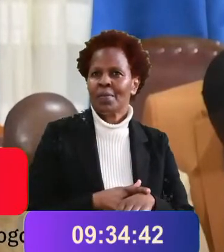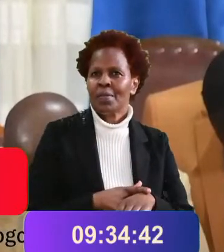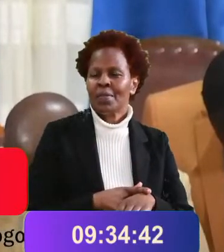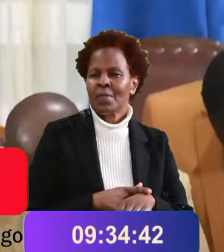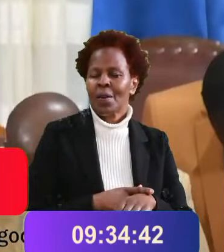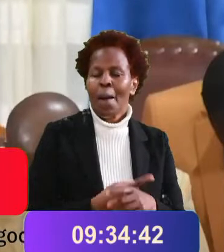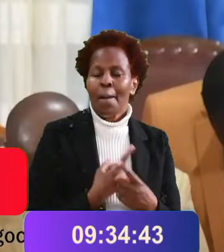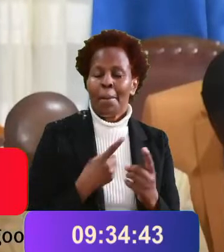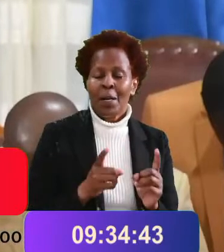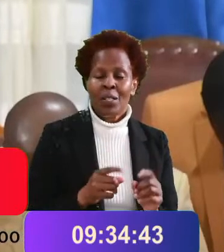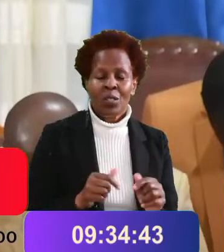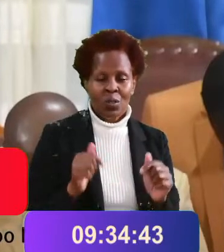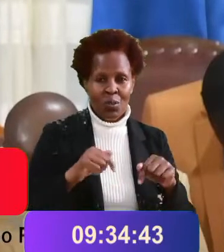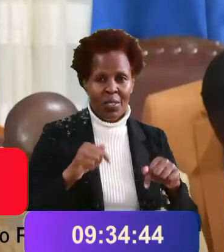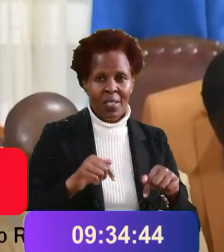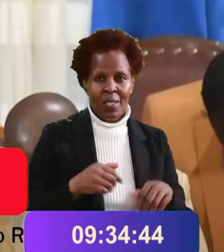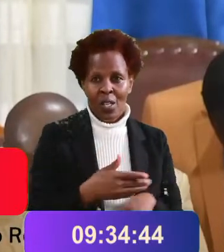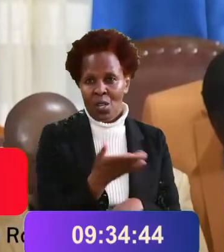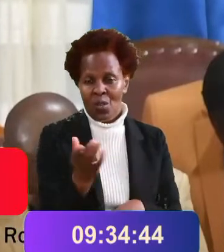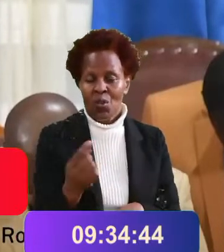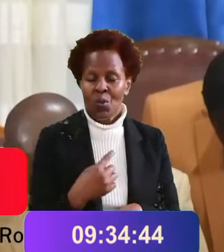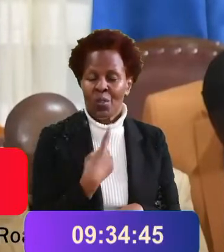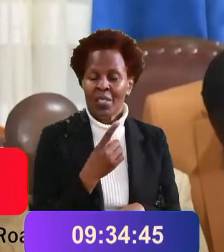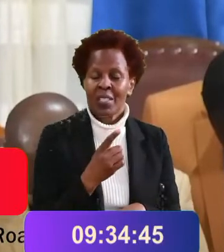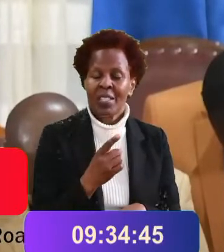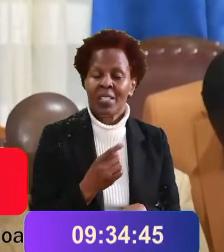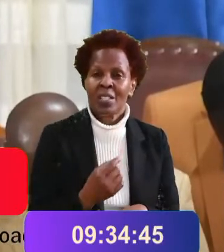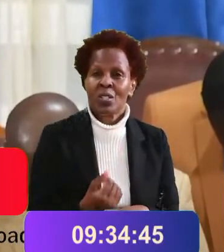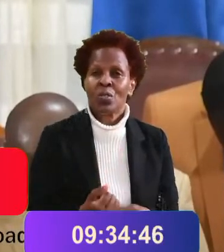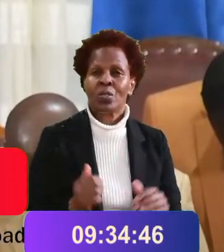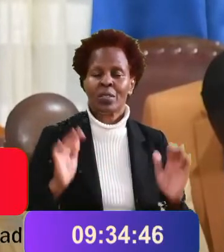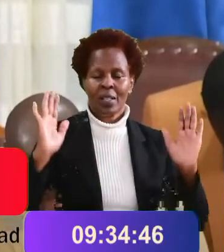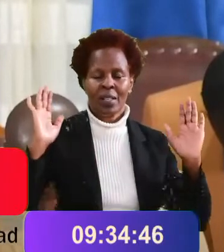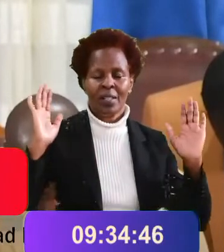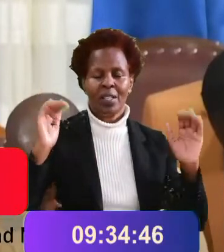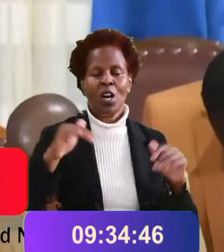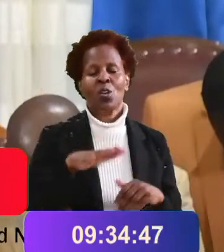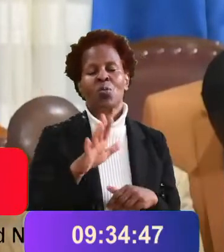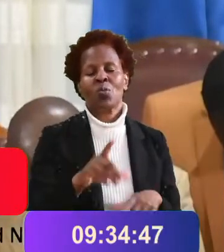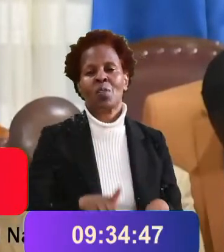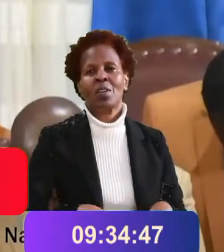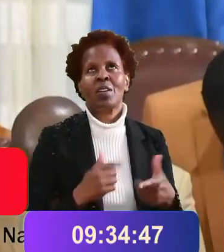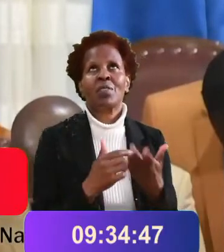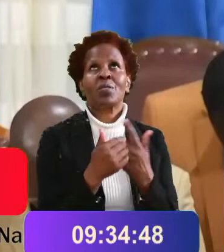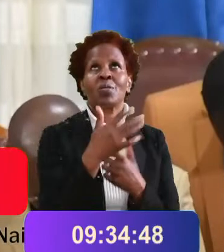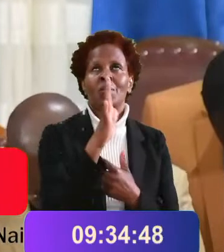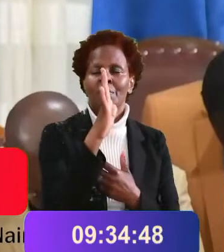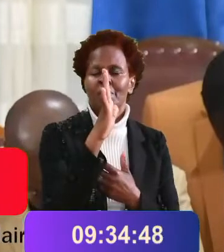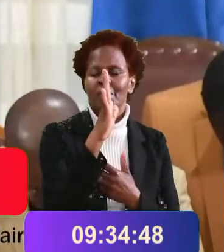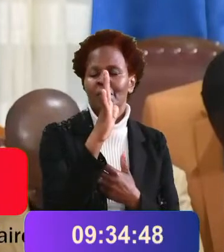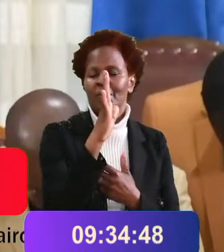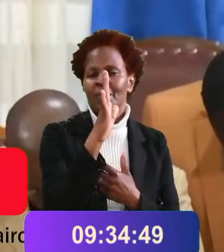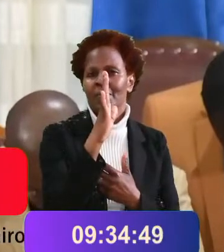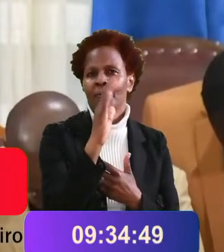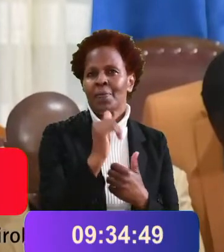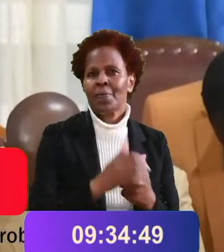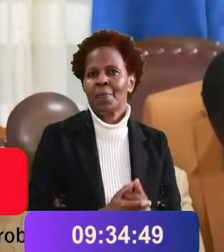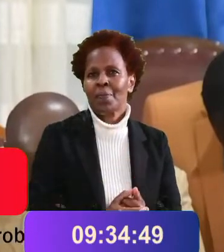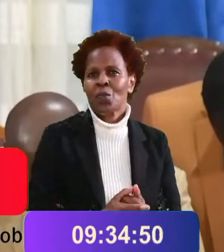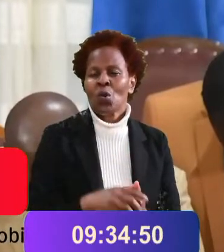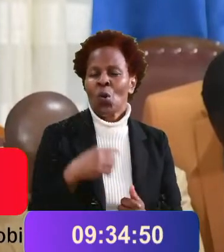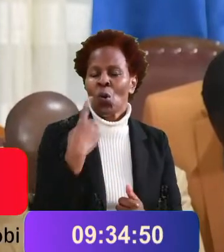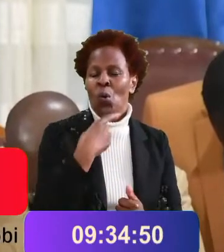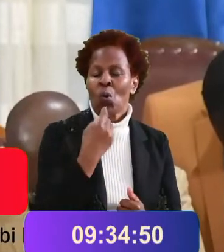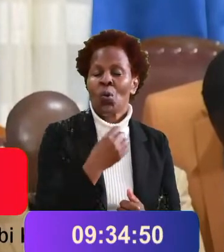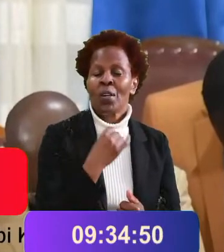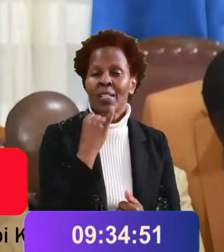but today you're saying, I want to commit my life to this God who is